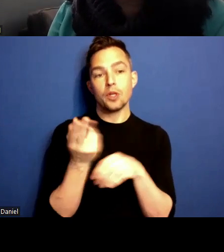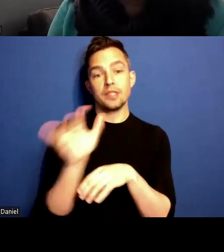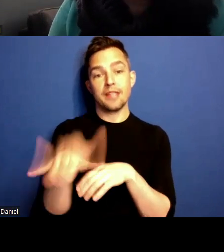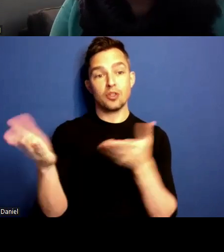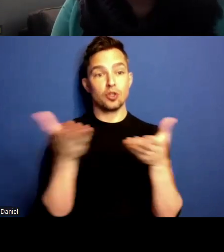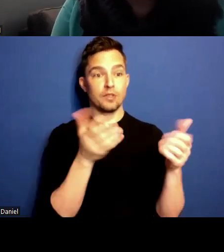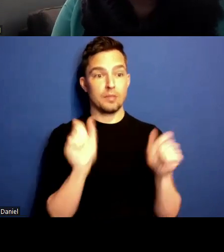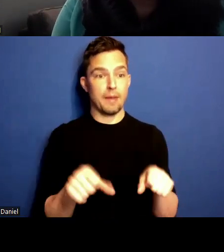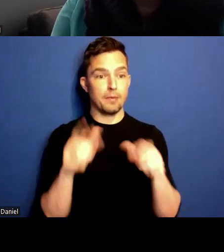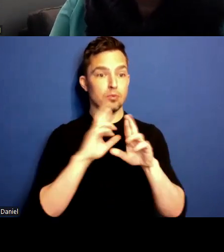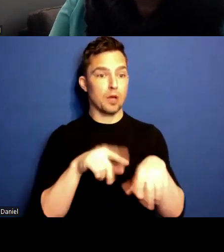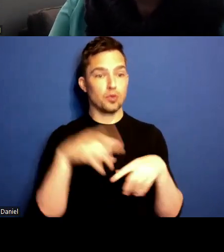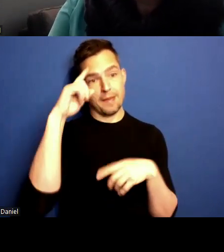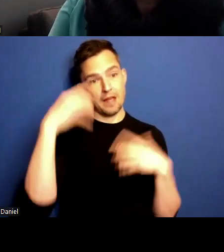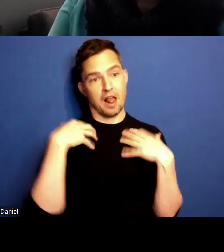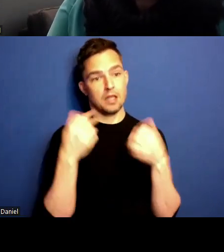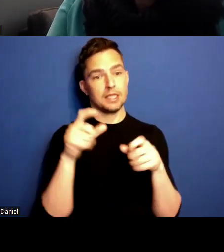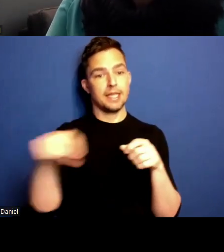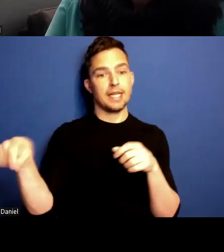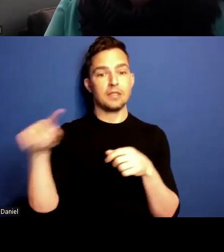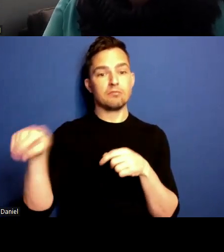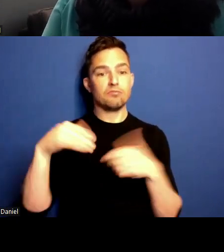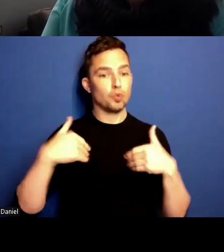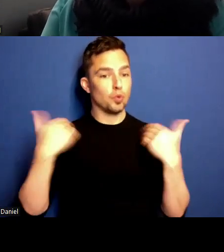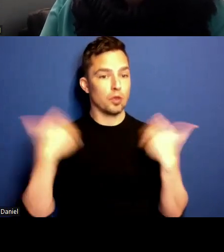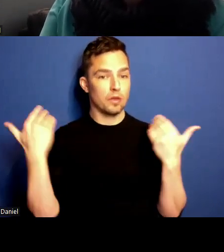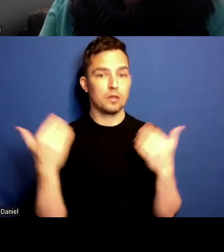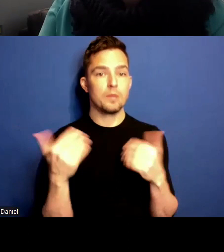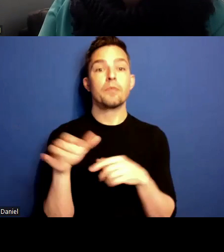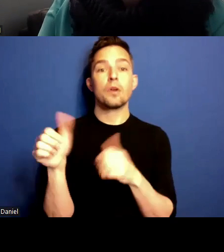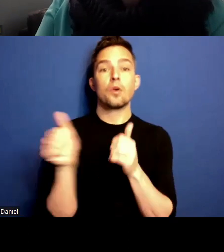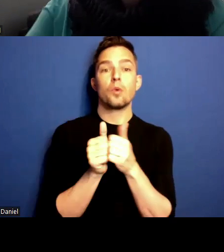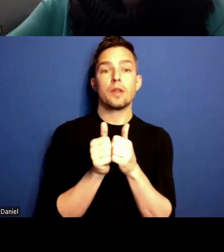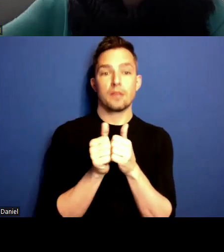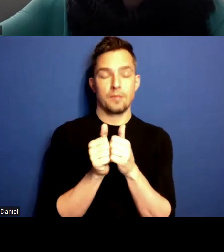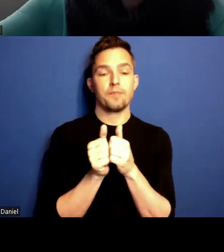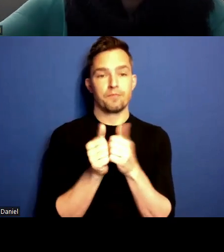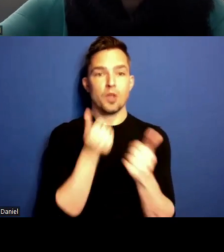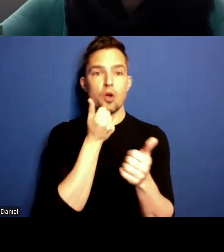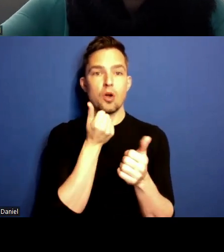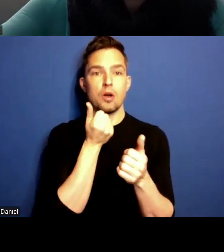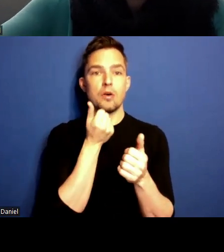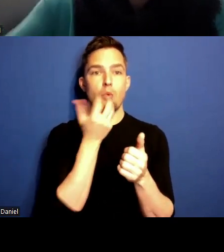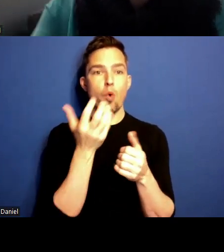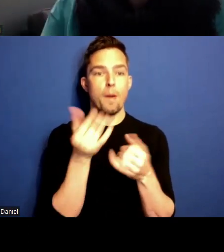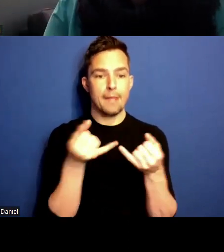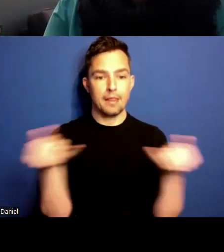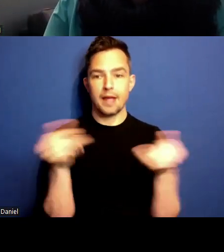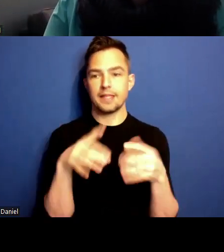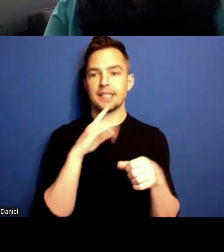respond to the mental health needs of youth with a warm line that is more dedicated strictly